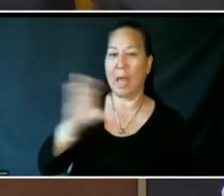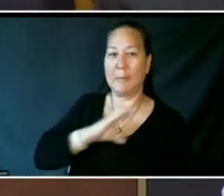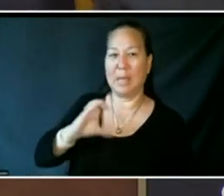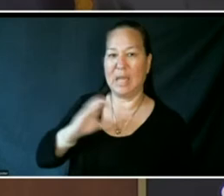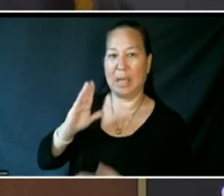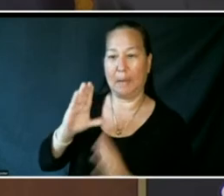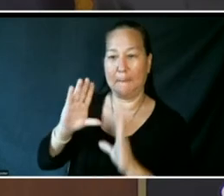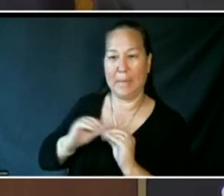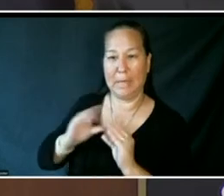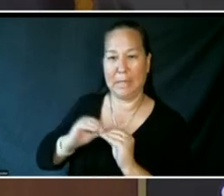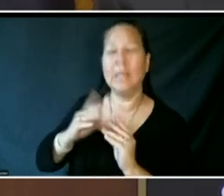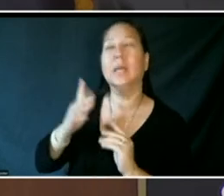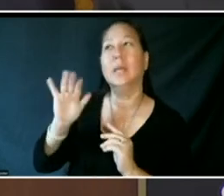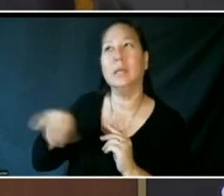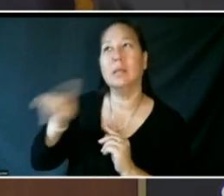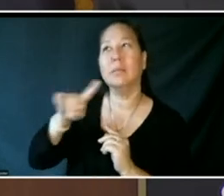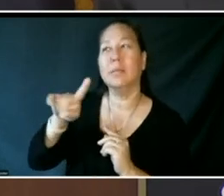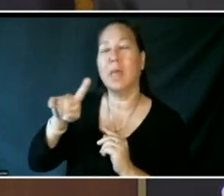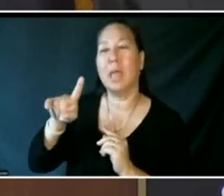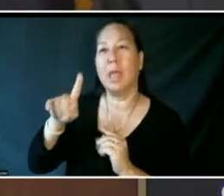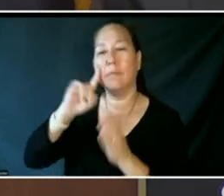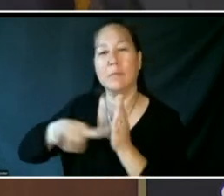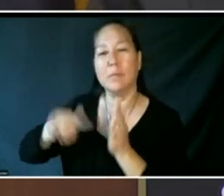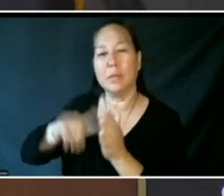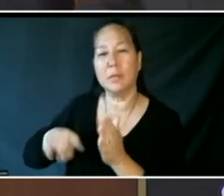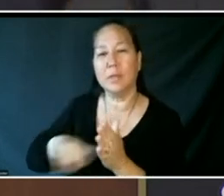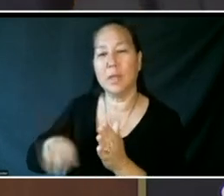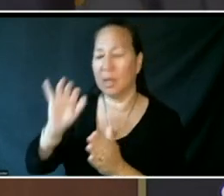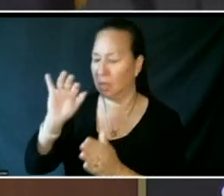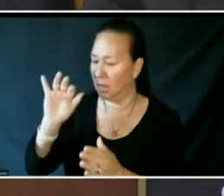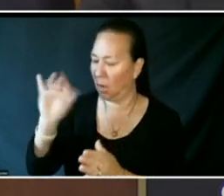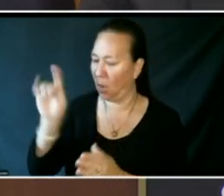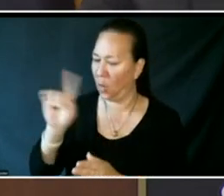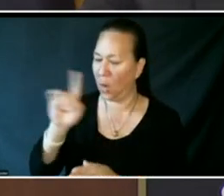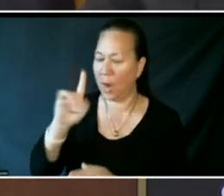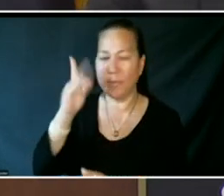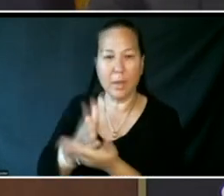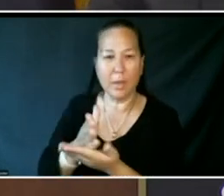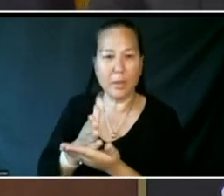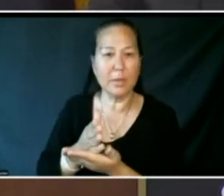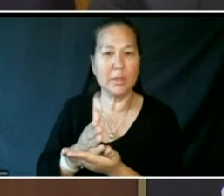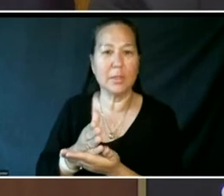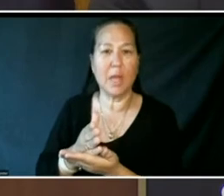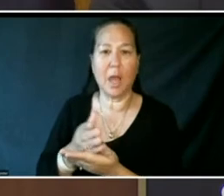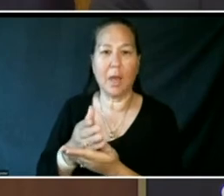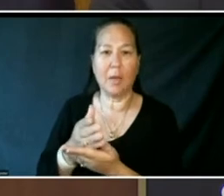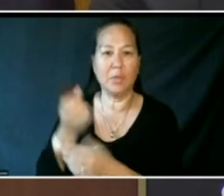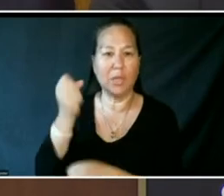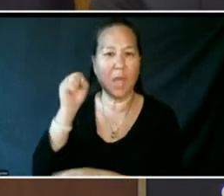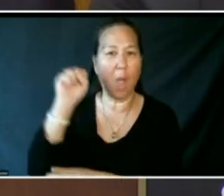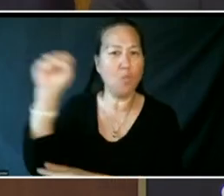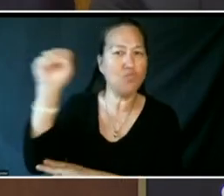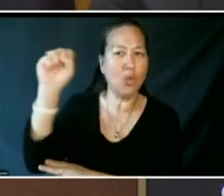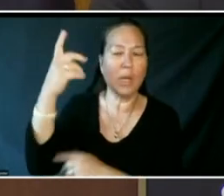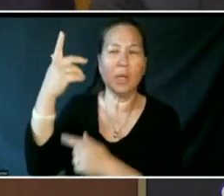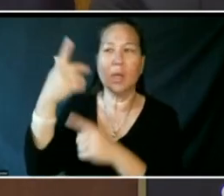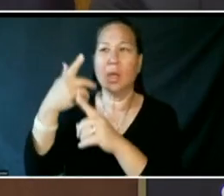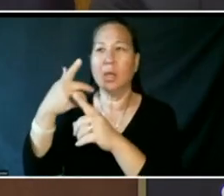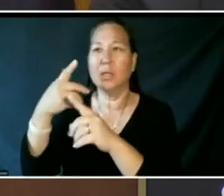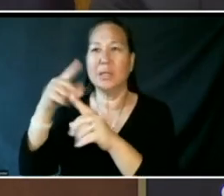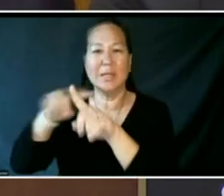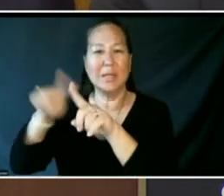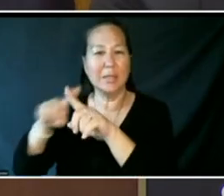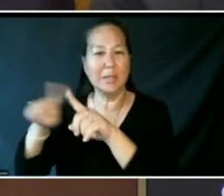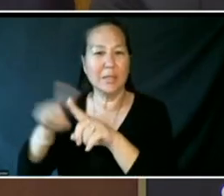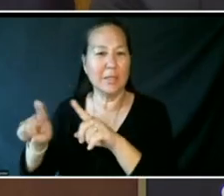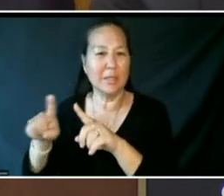the course of our investigation that had stopped the steel protests at state capitals across the country. There were individuals with ties to the groups or